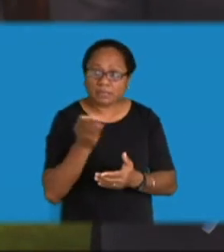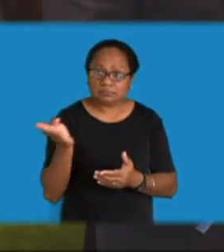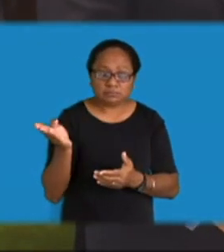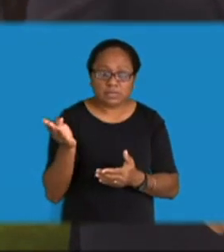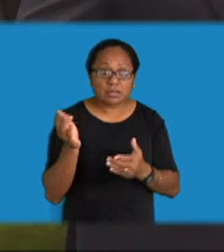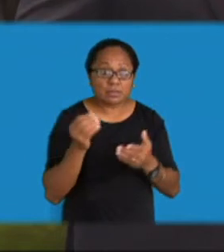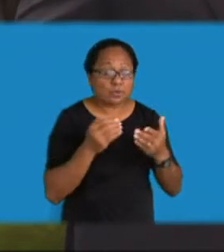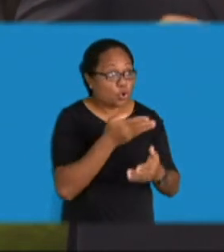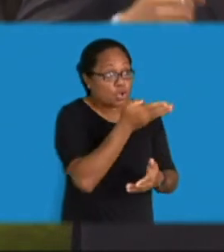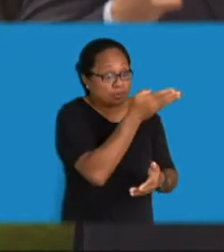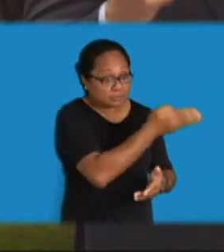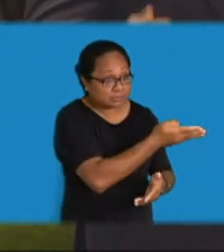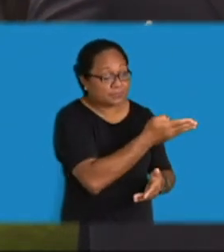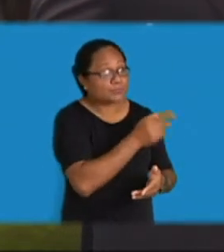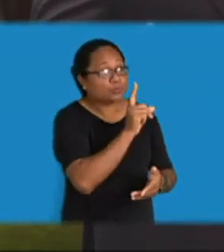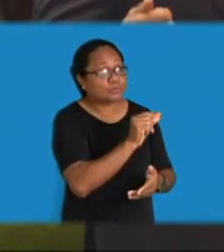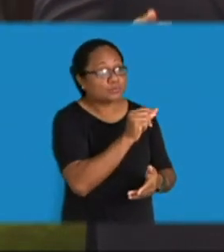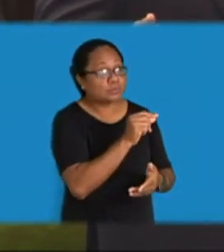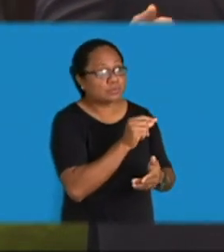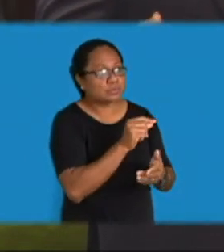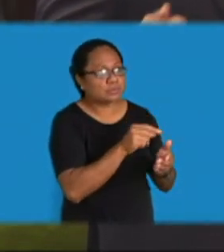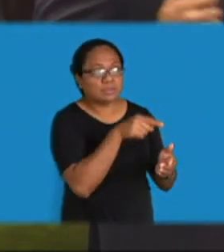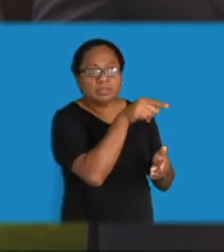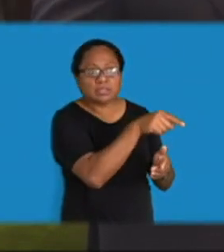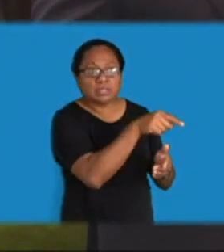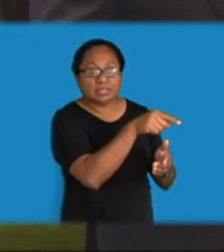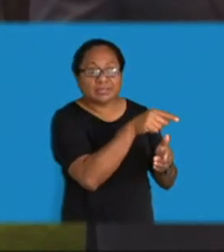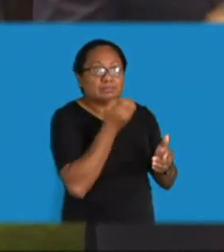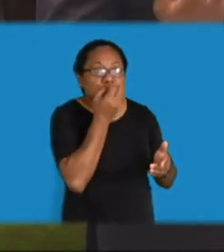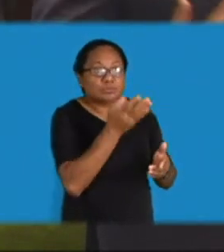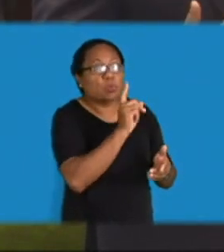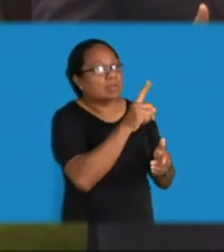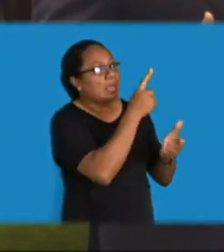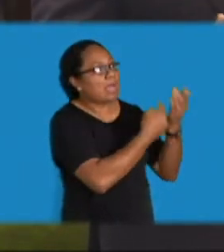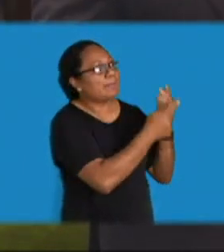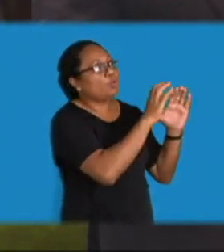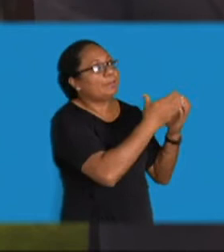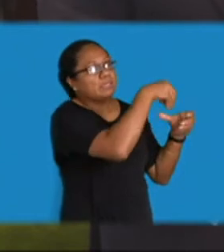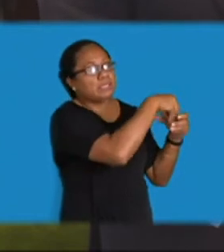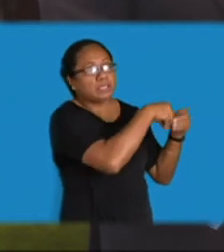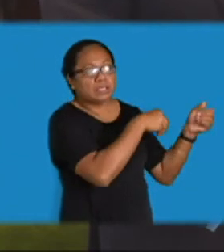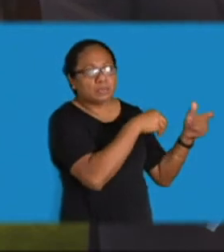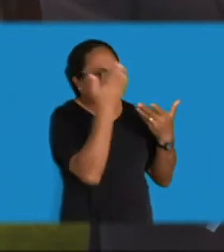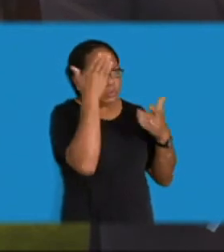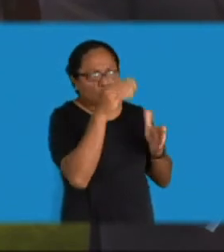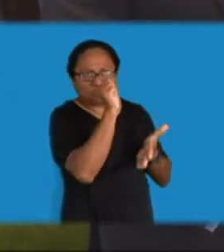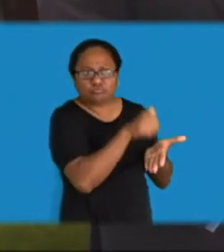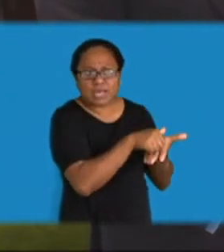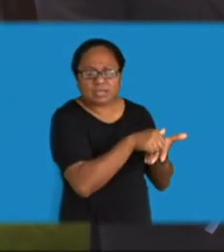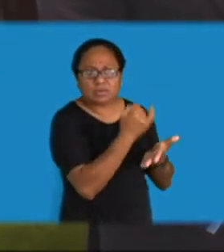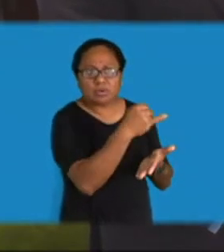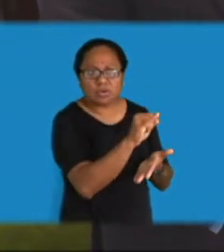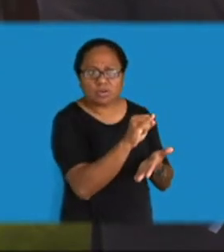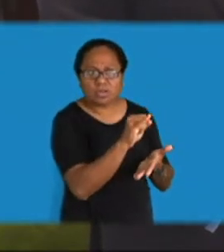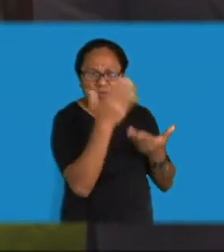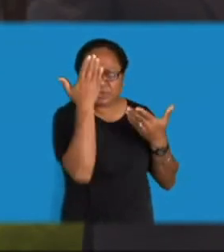actually quoting from what supposedly what somebody said before the committee. How do we know it's actually factually correct? And how do we know in what